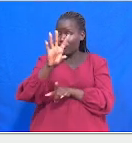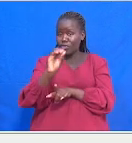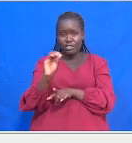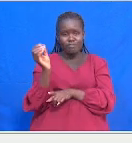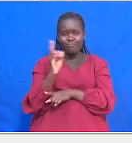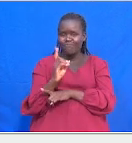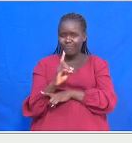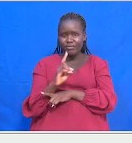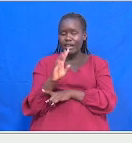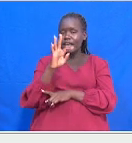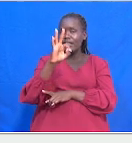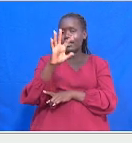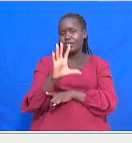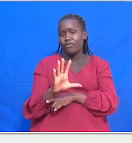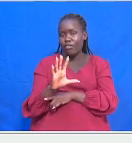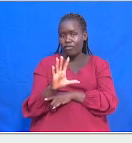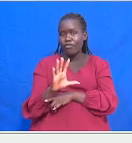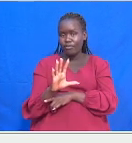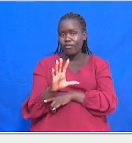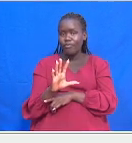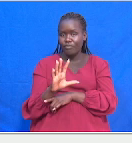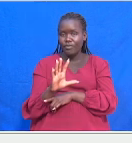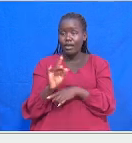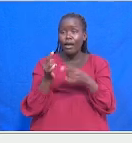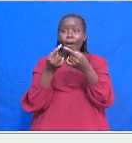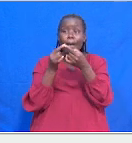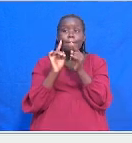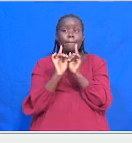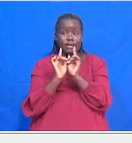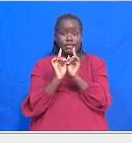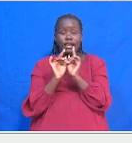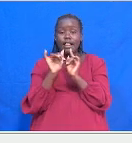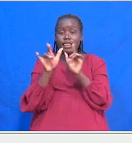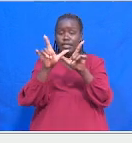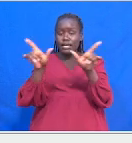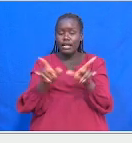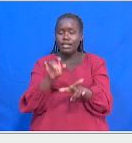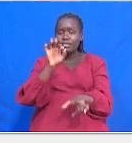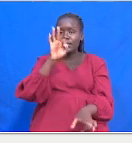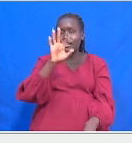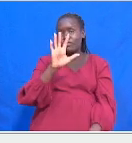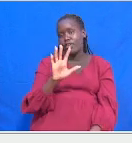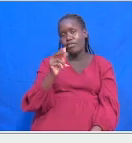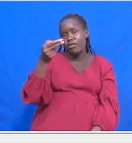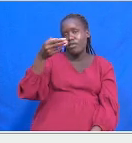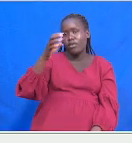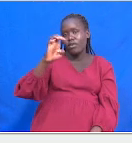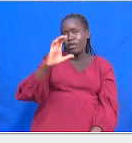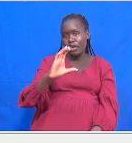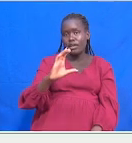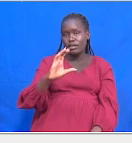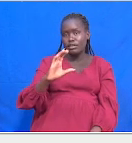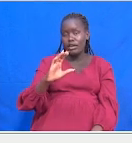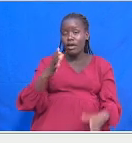The allegation is that it's 40 acres, but that land is 35 acres. The people of